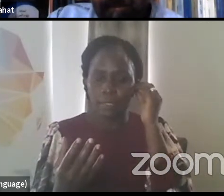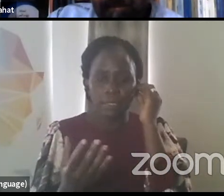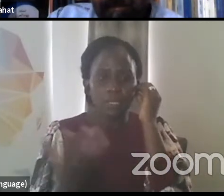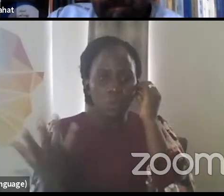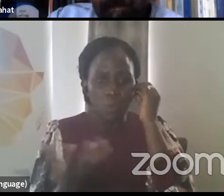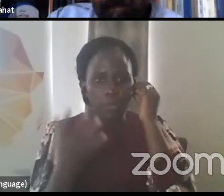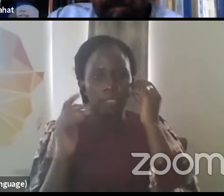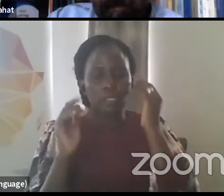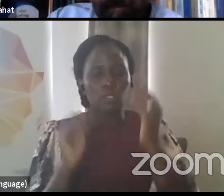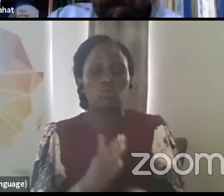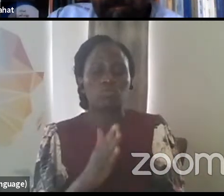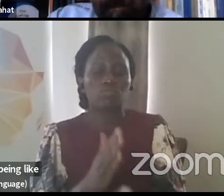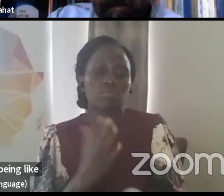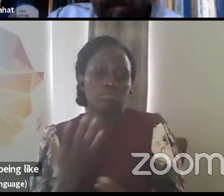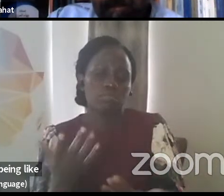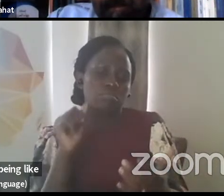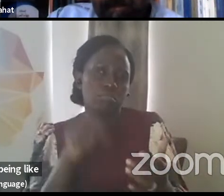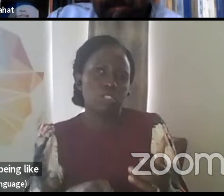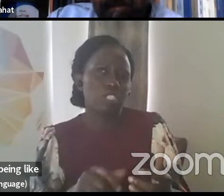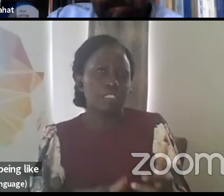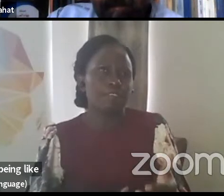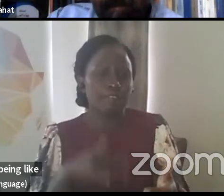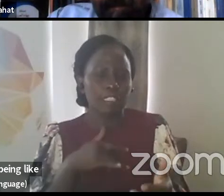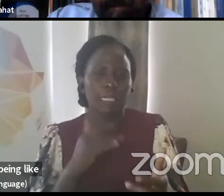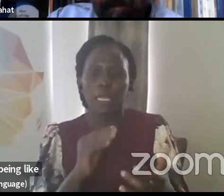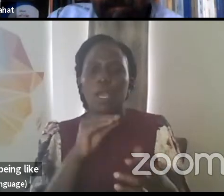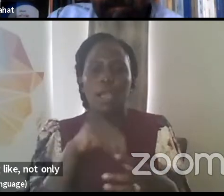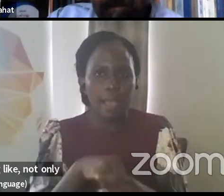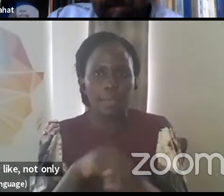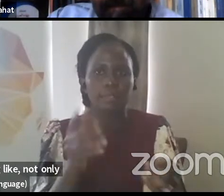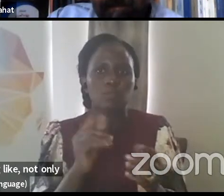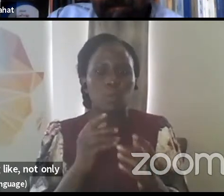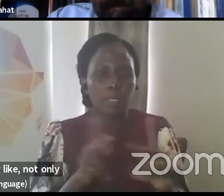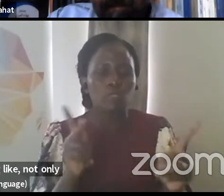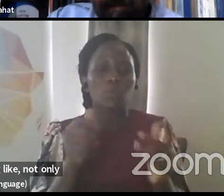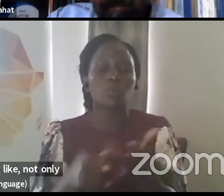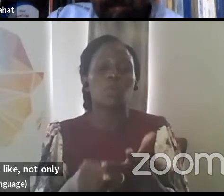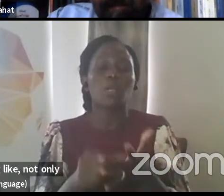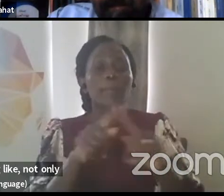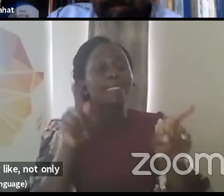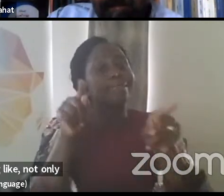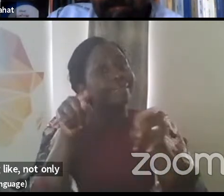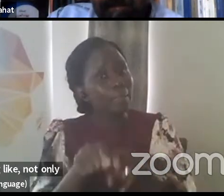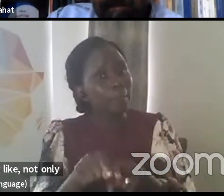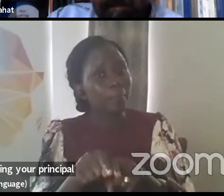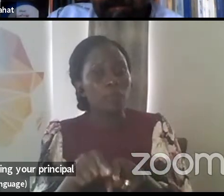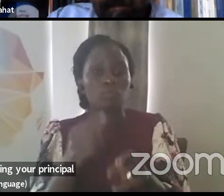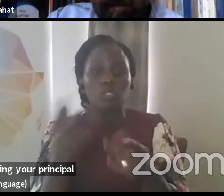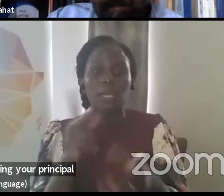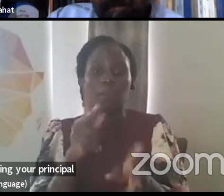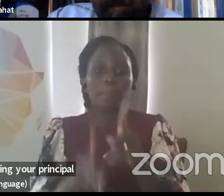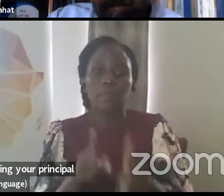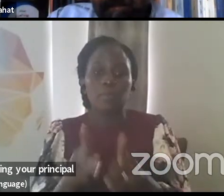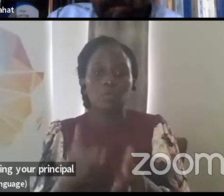end up being like not only persecuted by the government, but also risking your physical